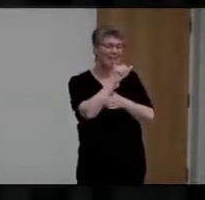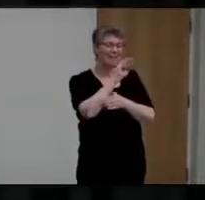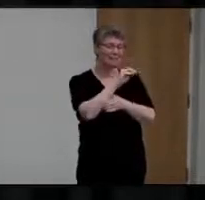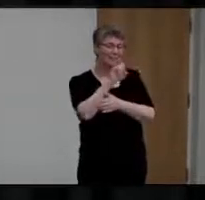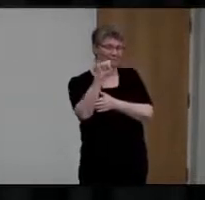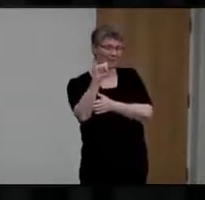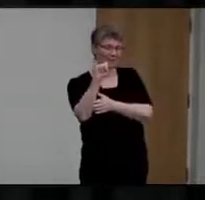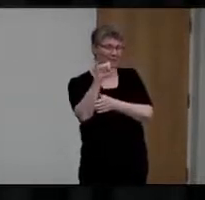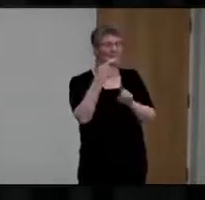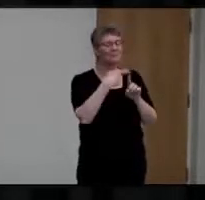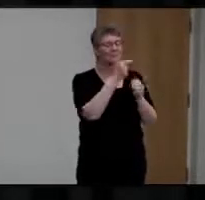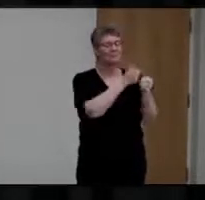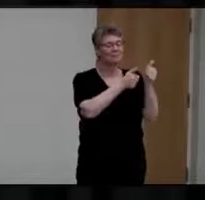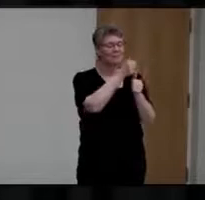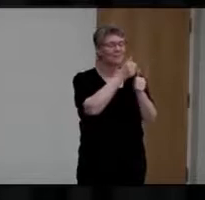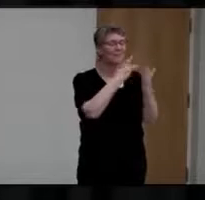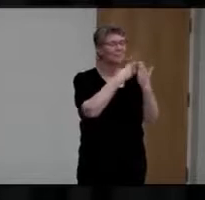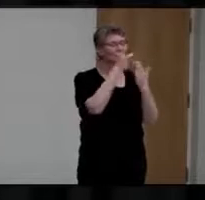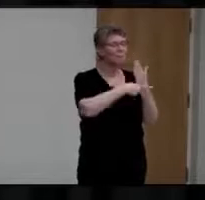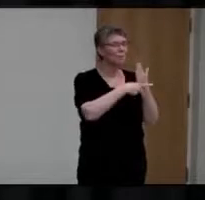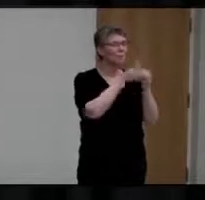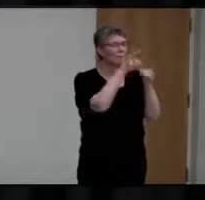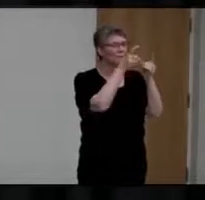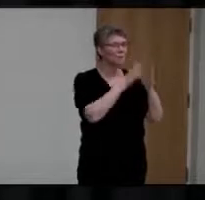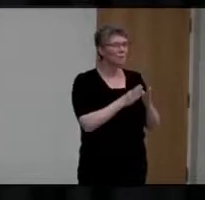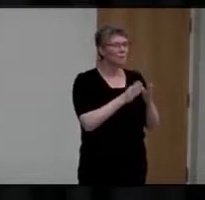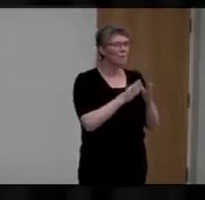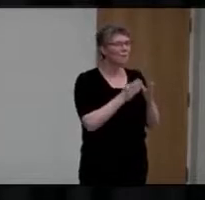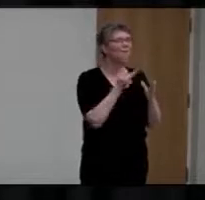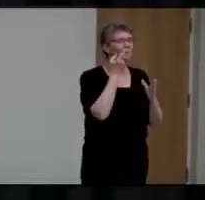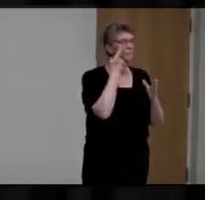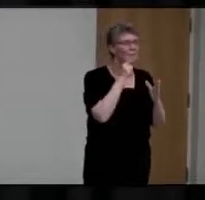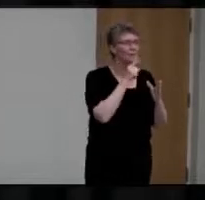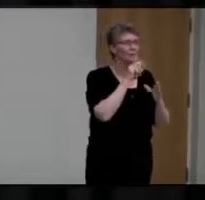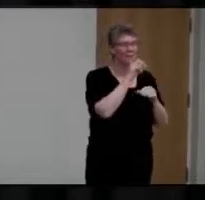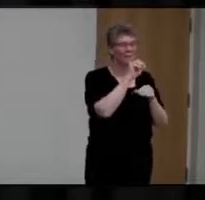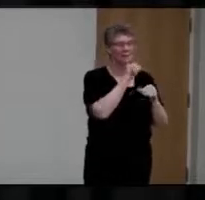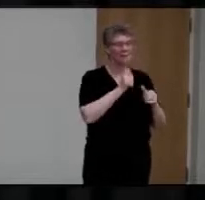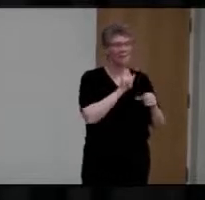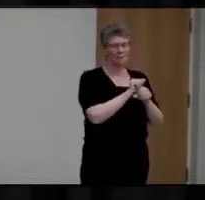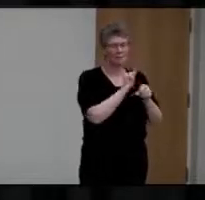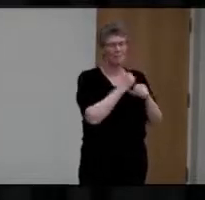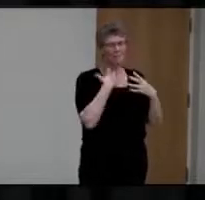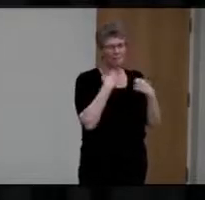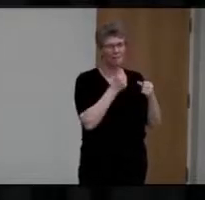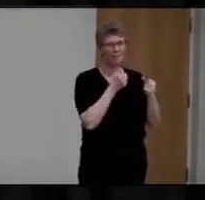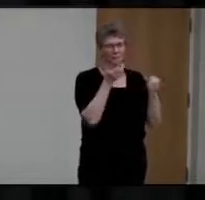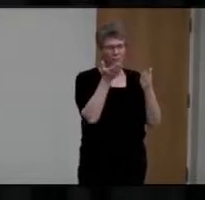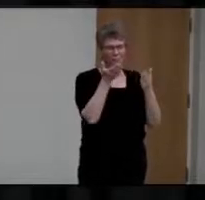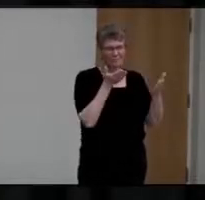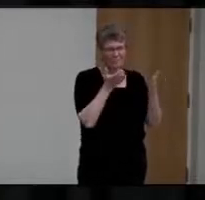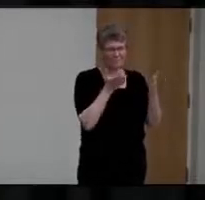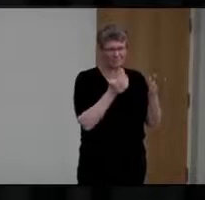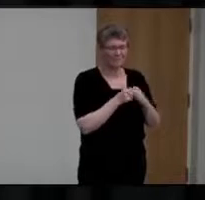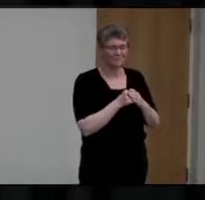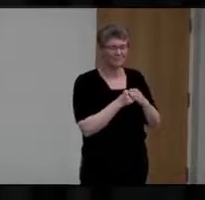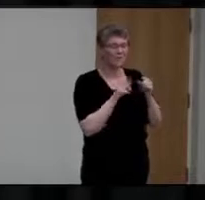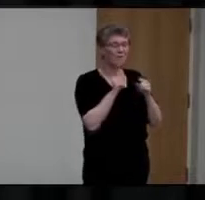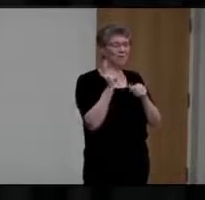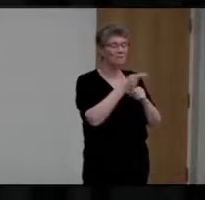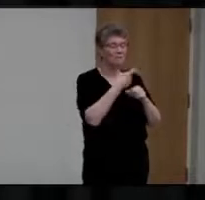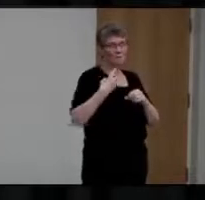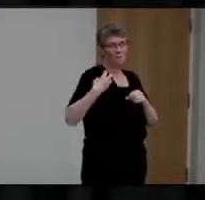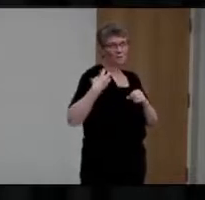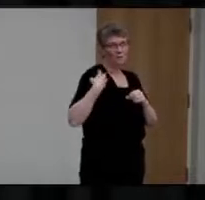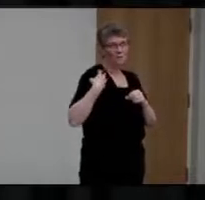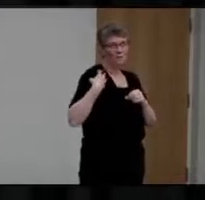the senior program director of AI adoption with Alberta Health Services. Dr. Mitchell is also the inaugural AHS chair in AI in health